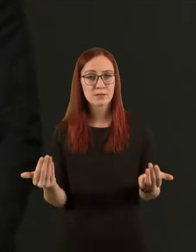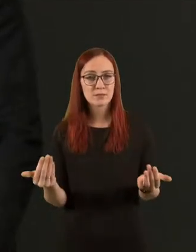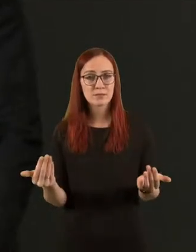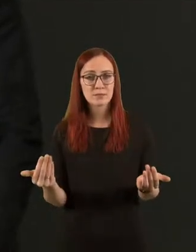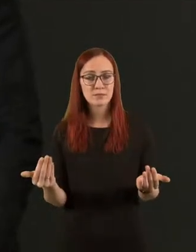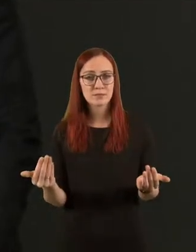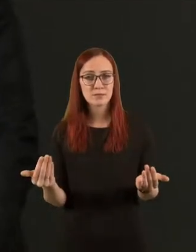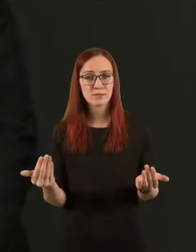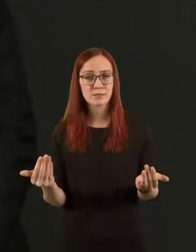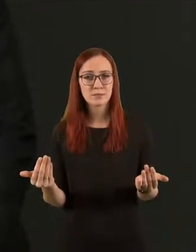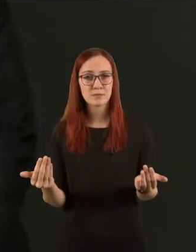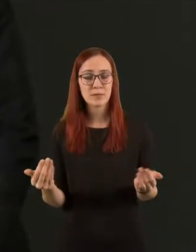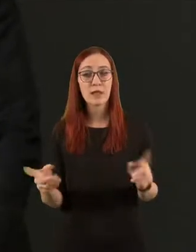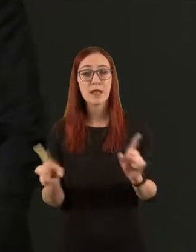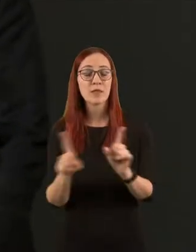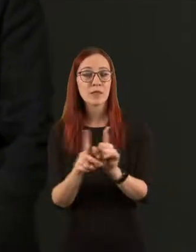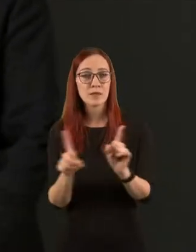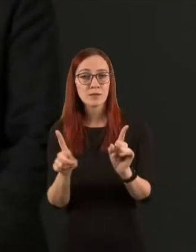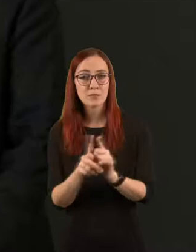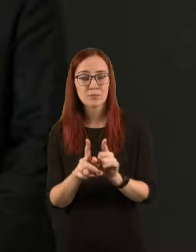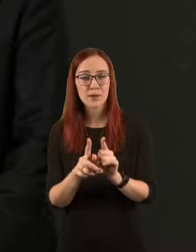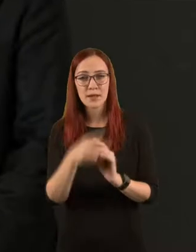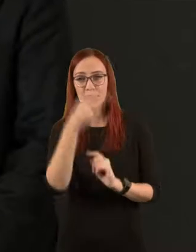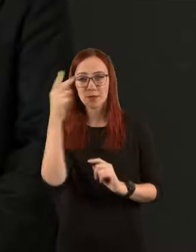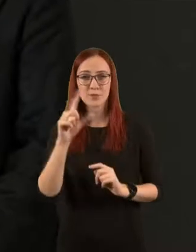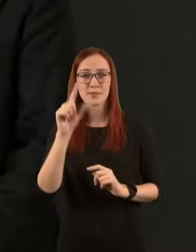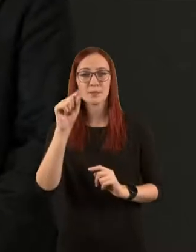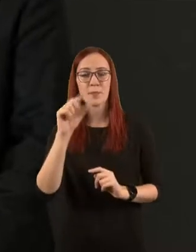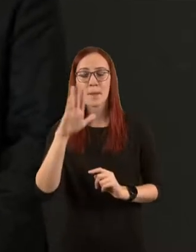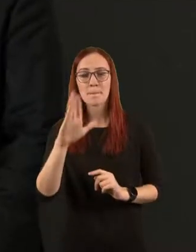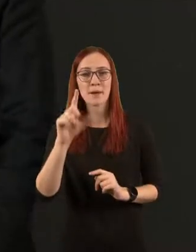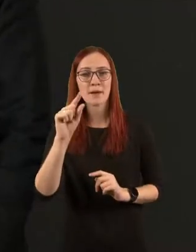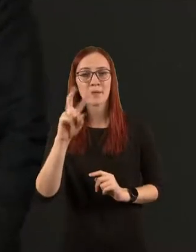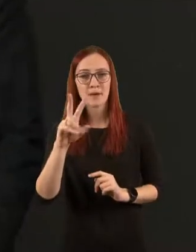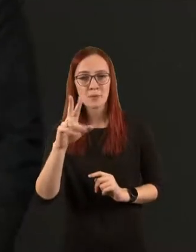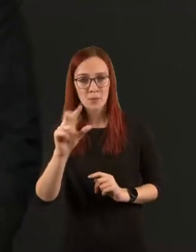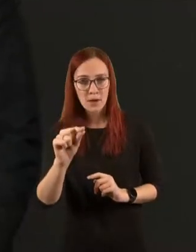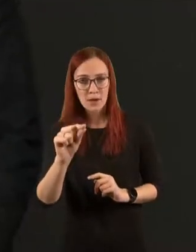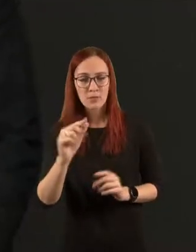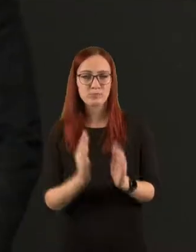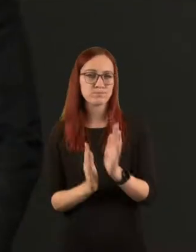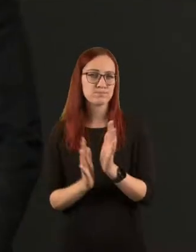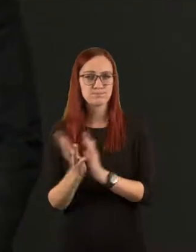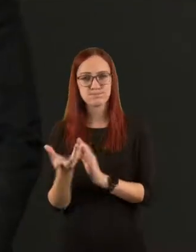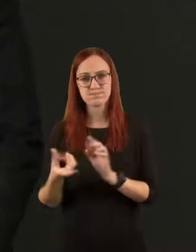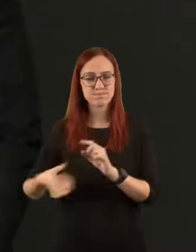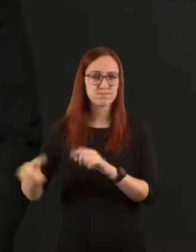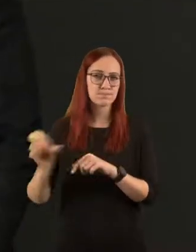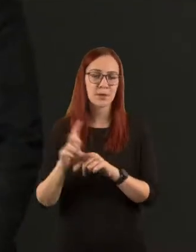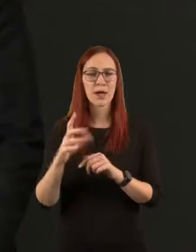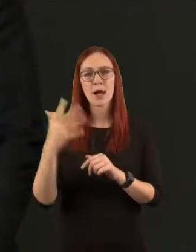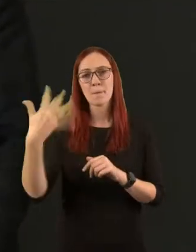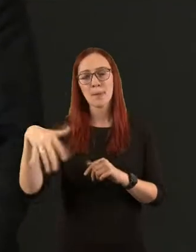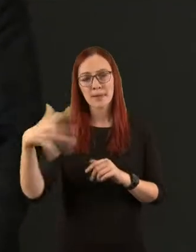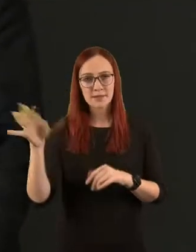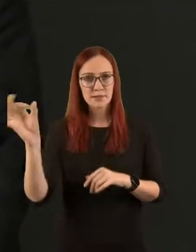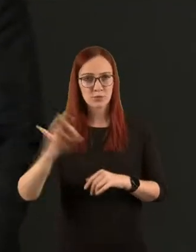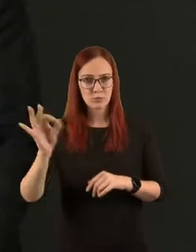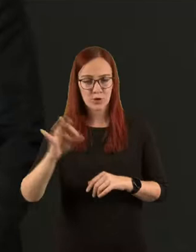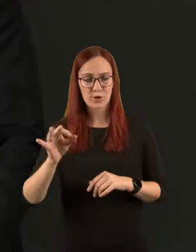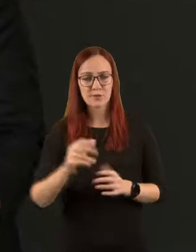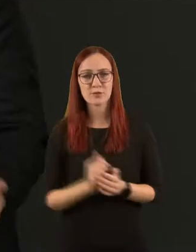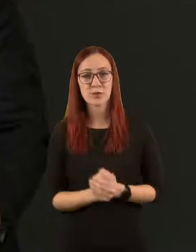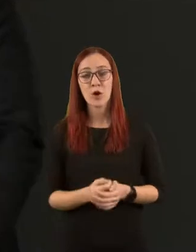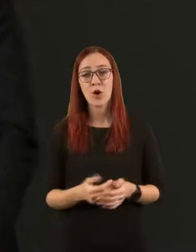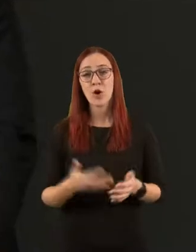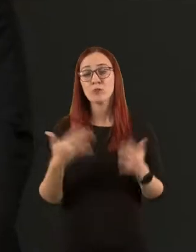municipal waste generation, energy and water obstructions have all remained stable or declined.